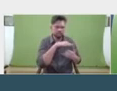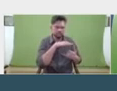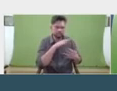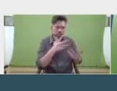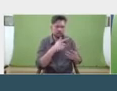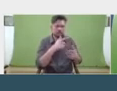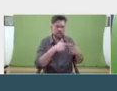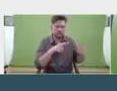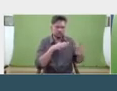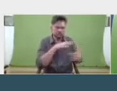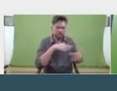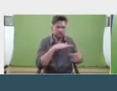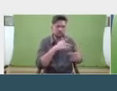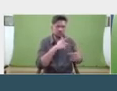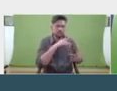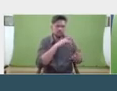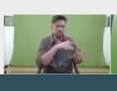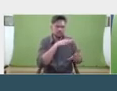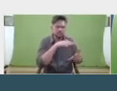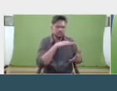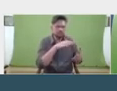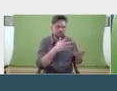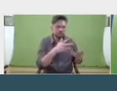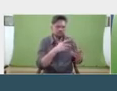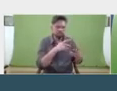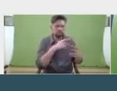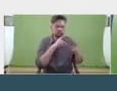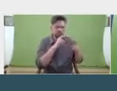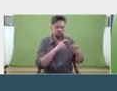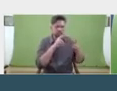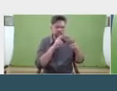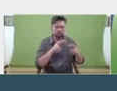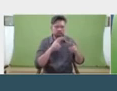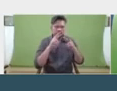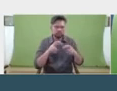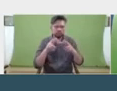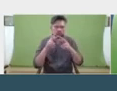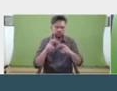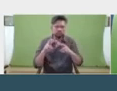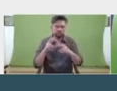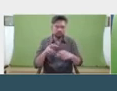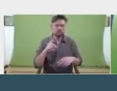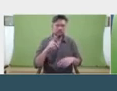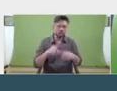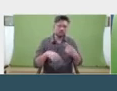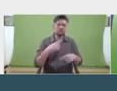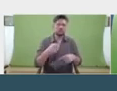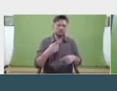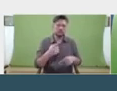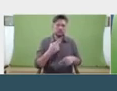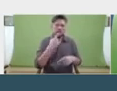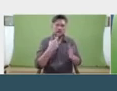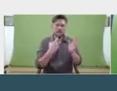background etc and sort of came up with this whole idea of variation of the r sound which is preceded by some